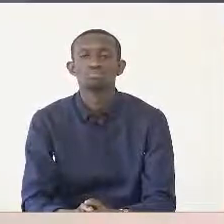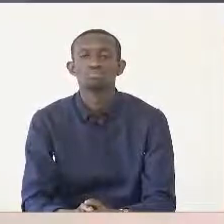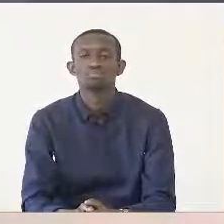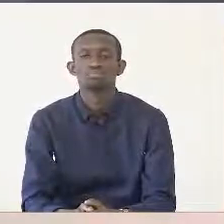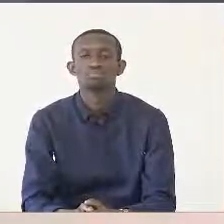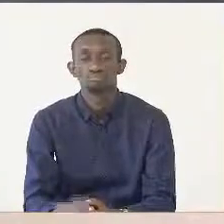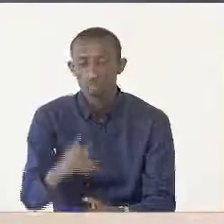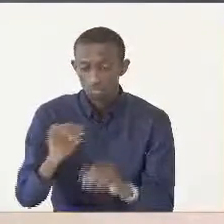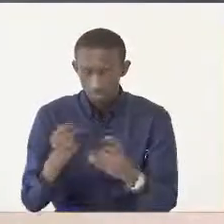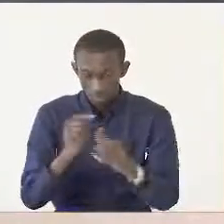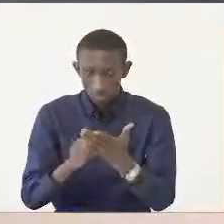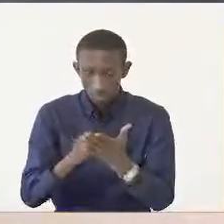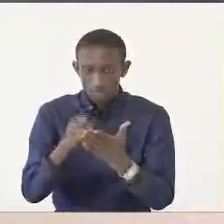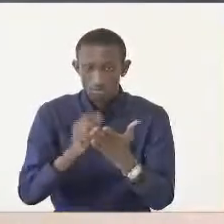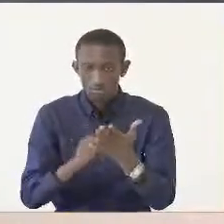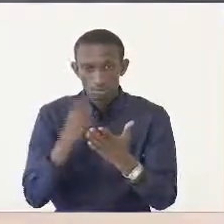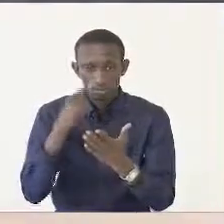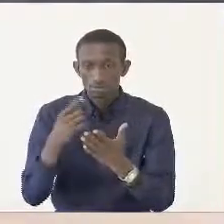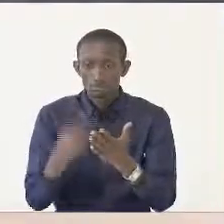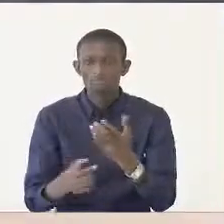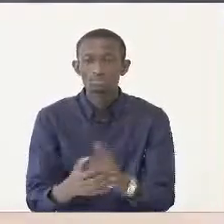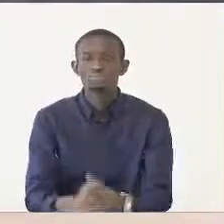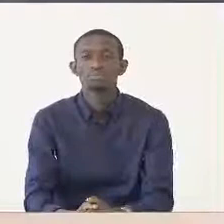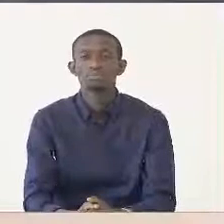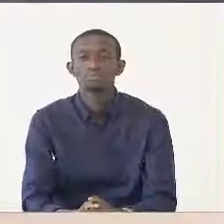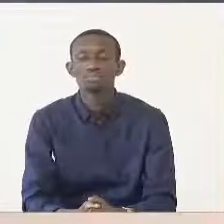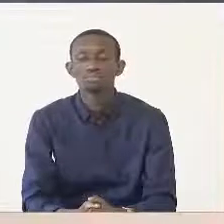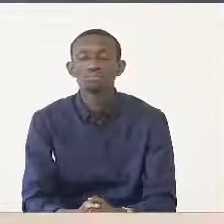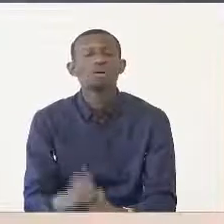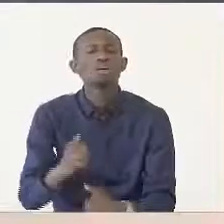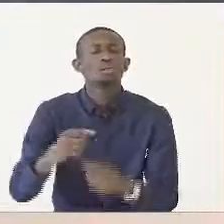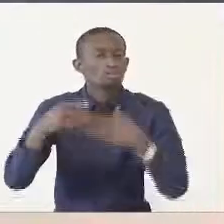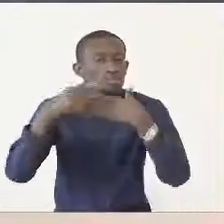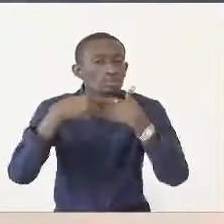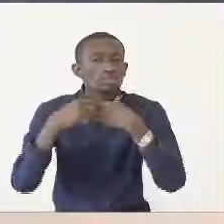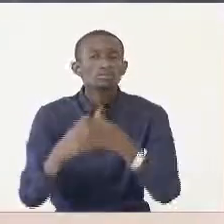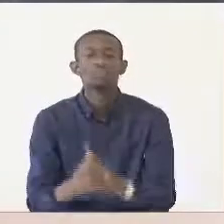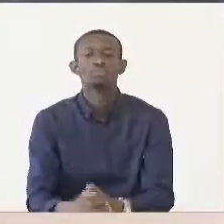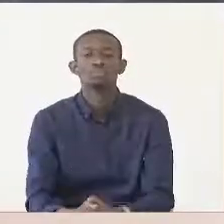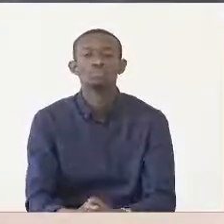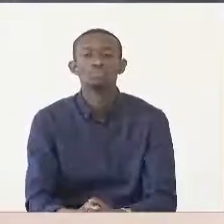can you calculate that? So what do you find? So this is minus,